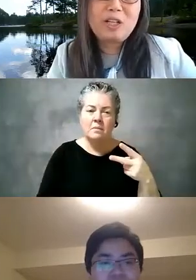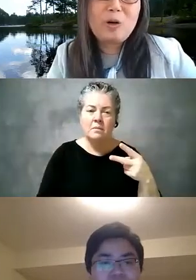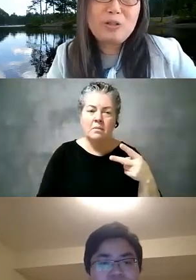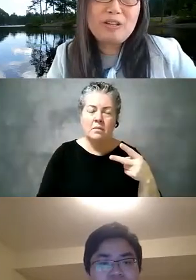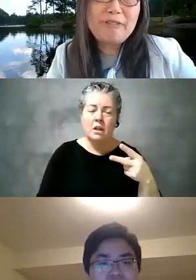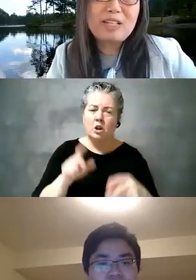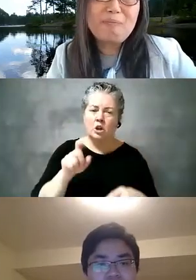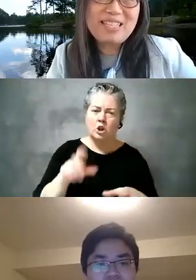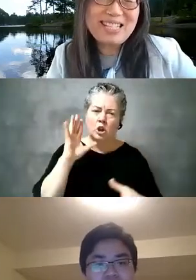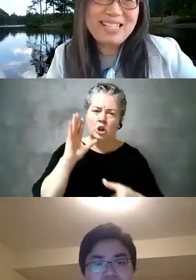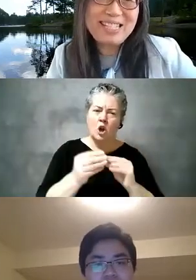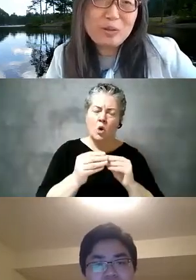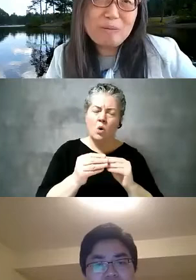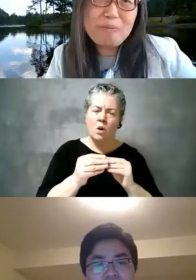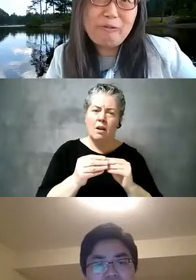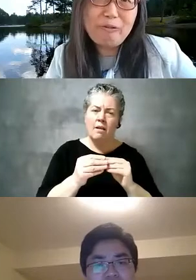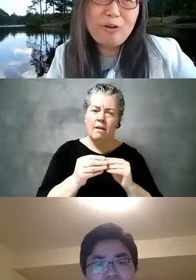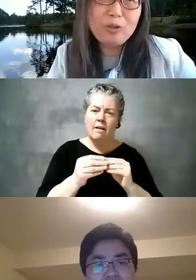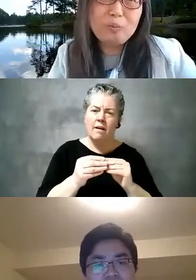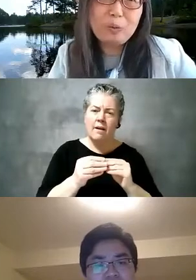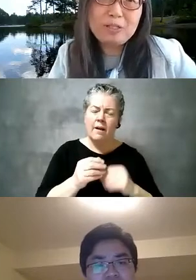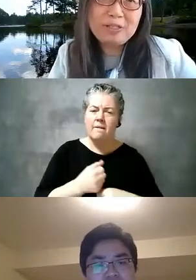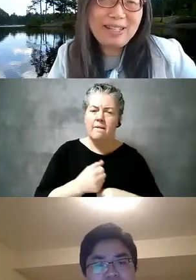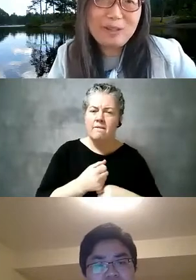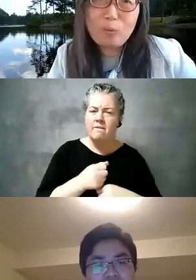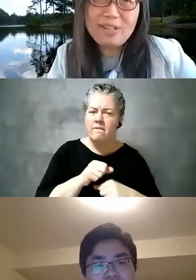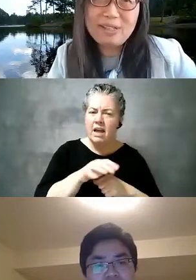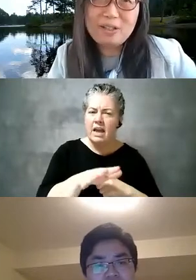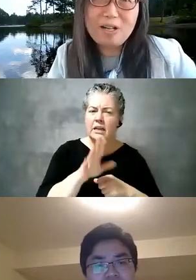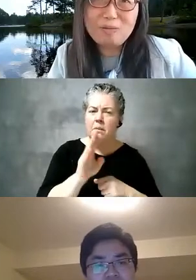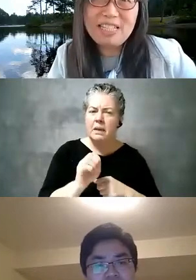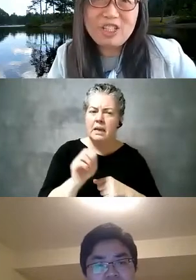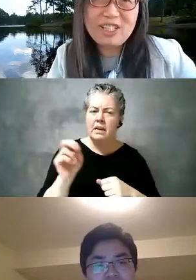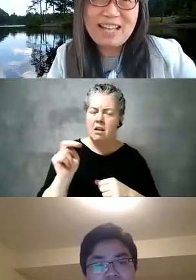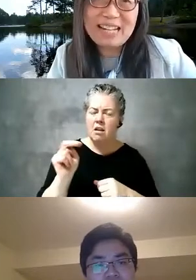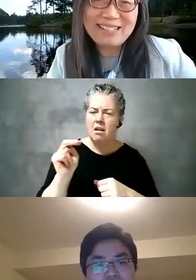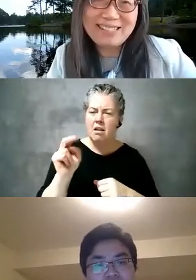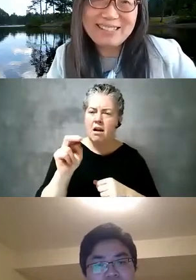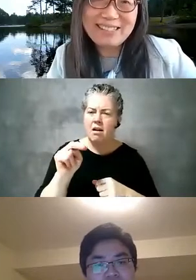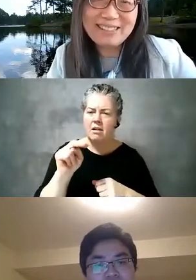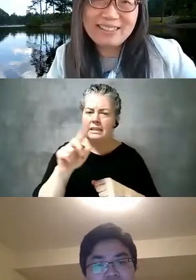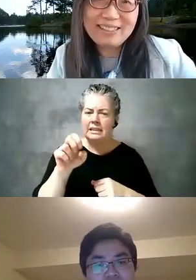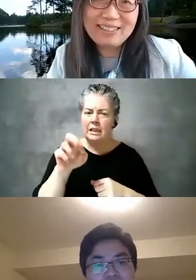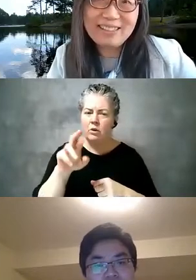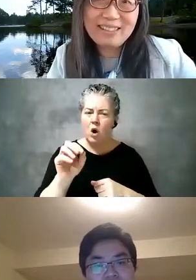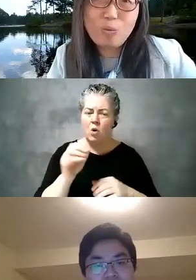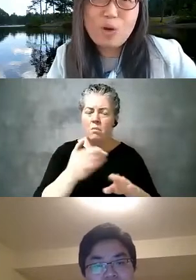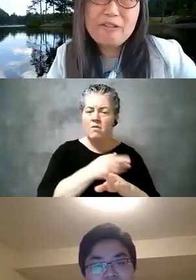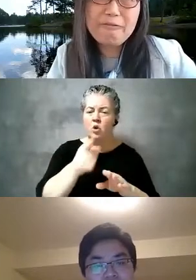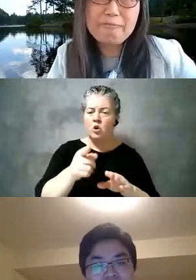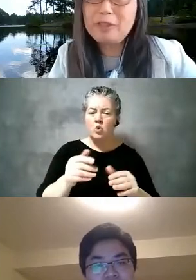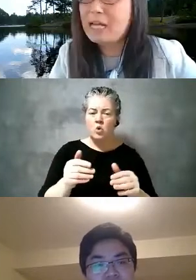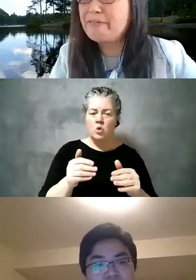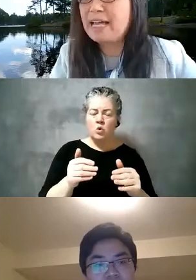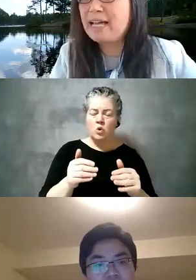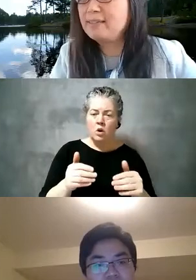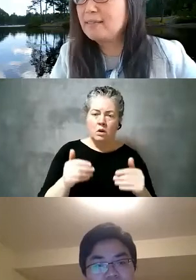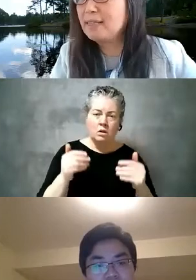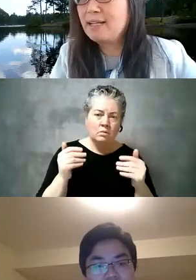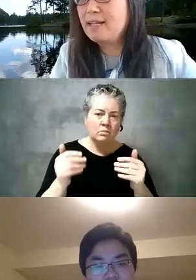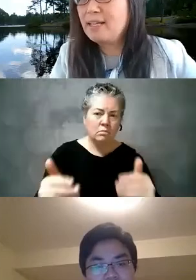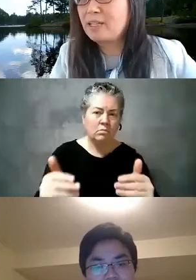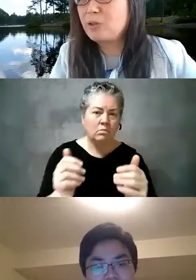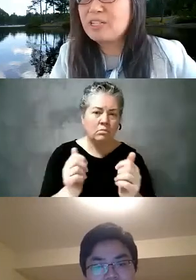Should the total effect be non-zero before you proceed with a causal mediation analysis? What if I